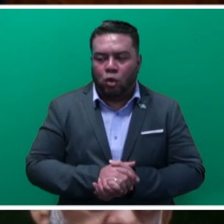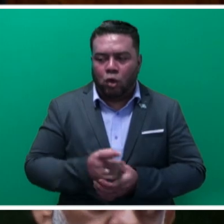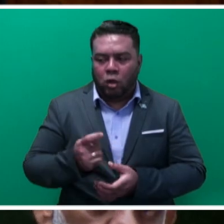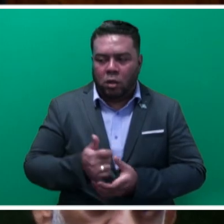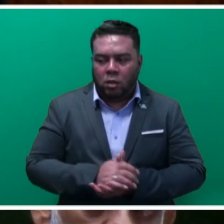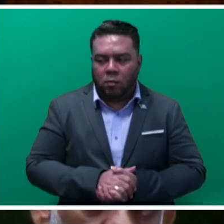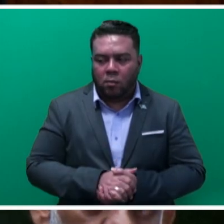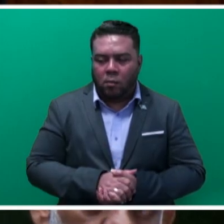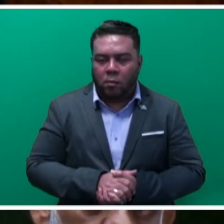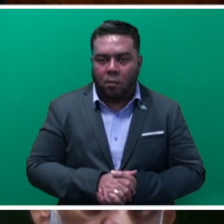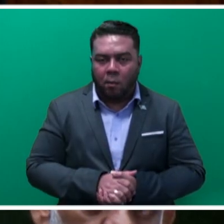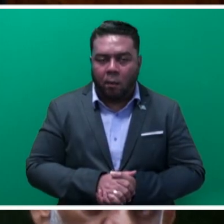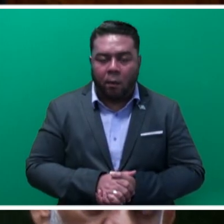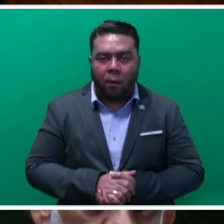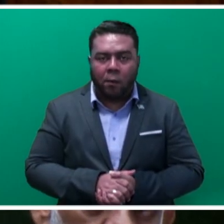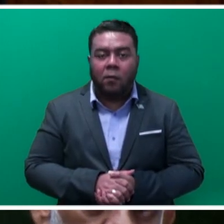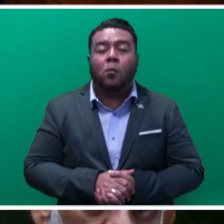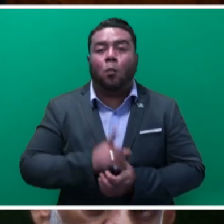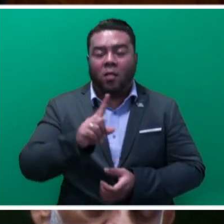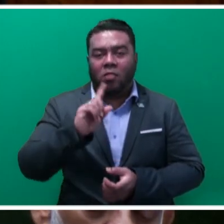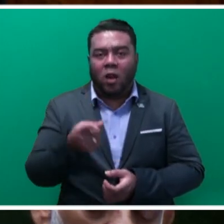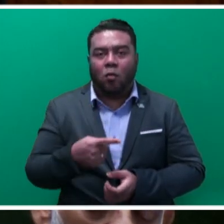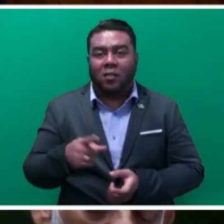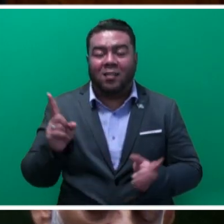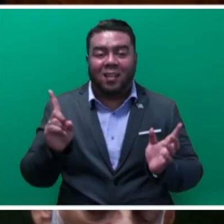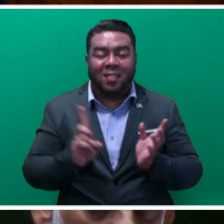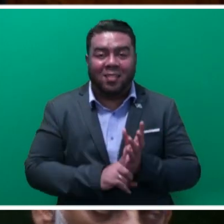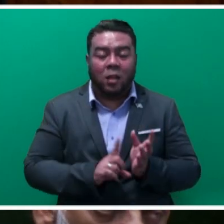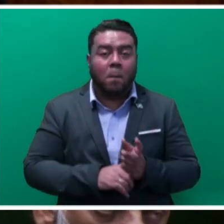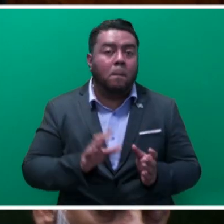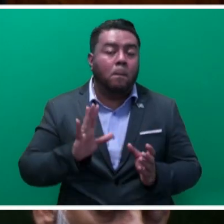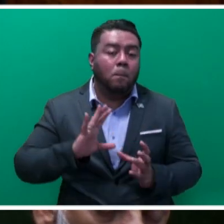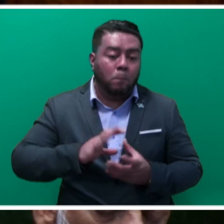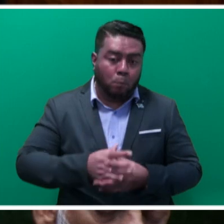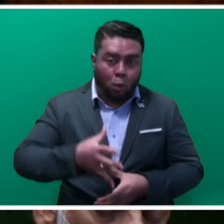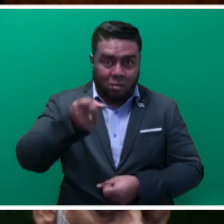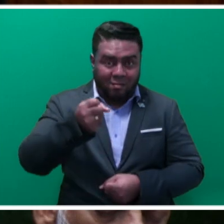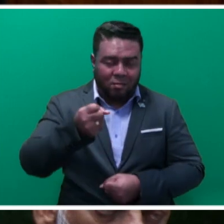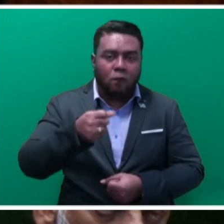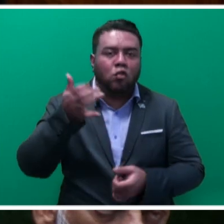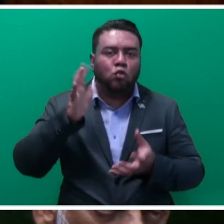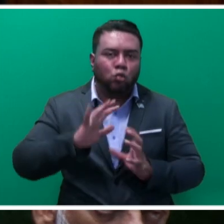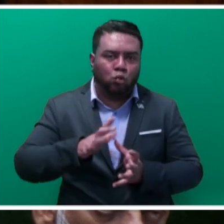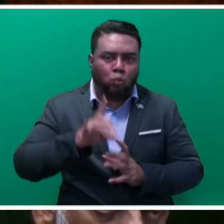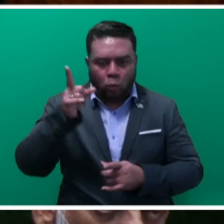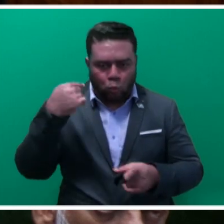company was producing 1,000-litre bottles of juice a week before the